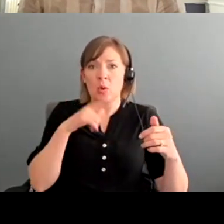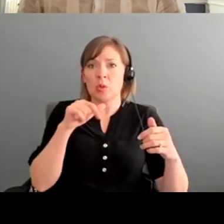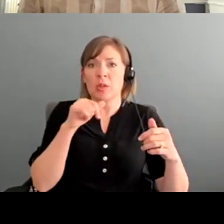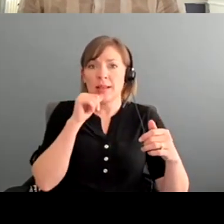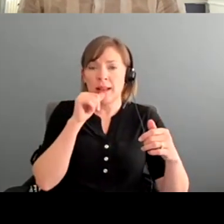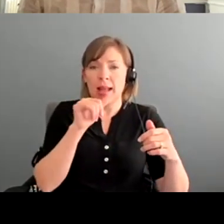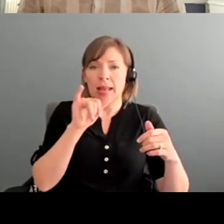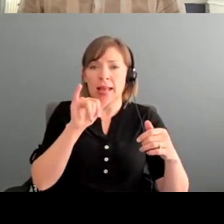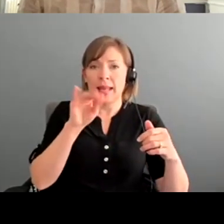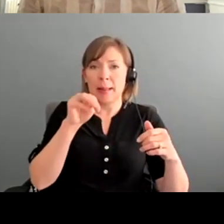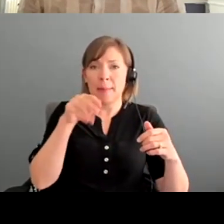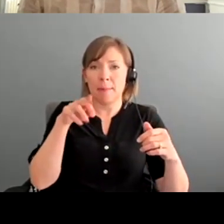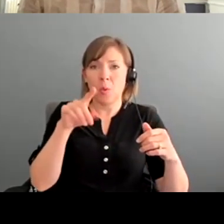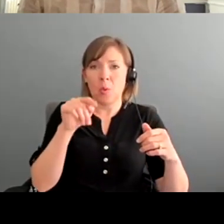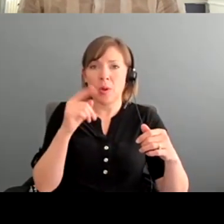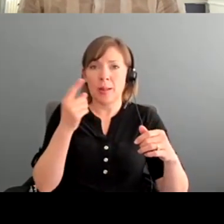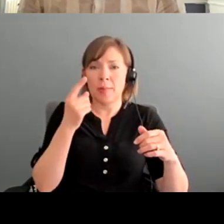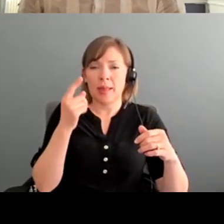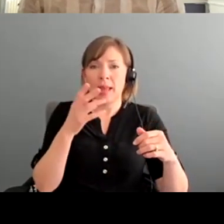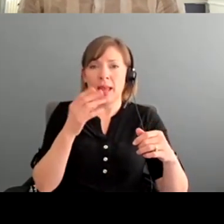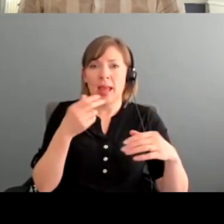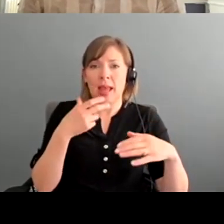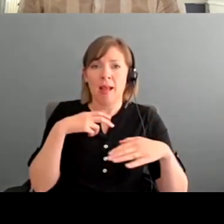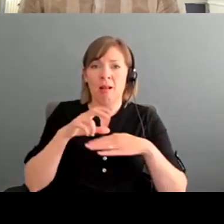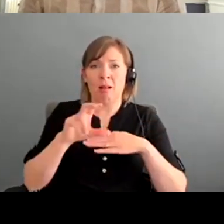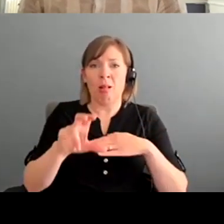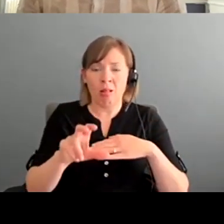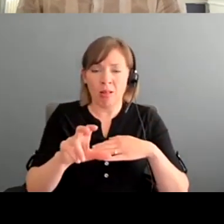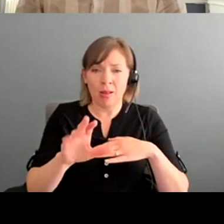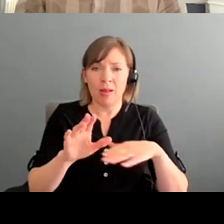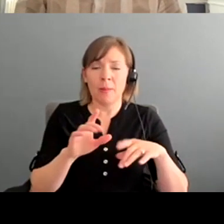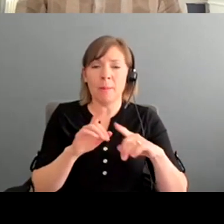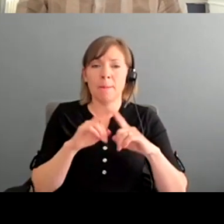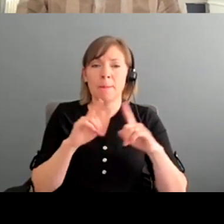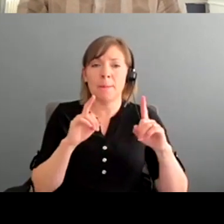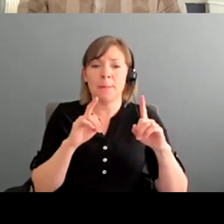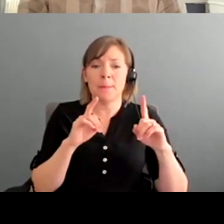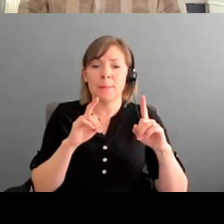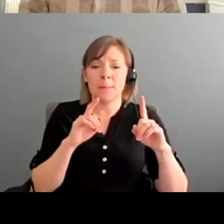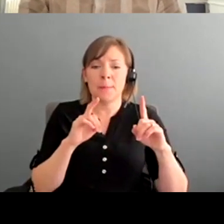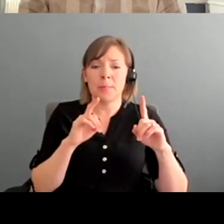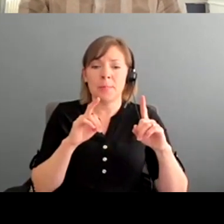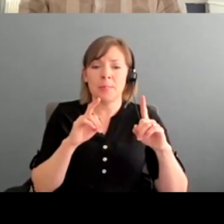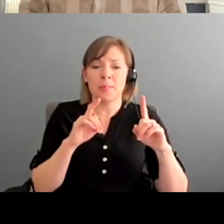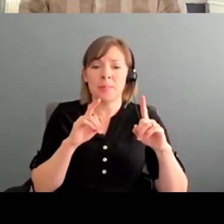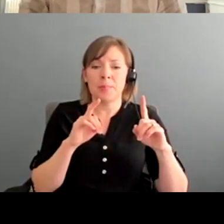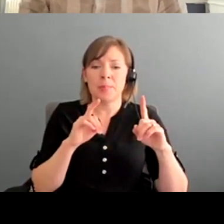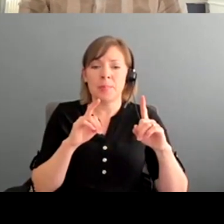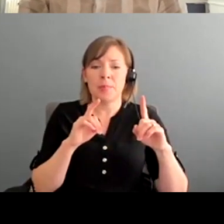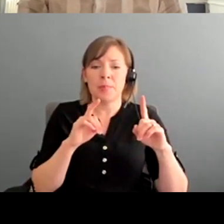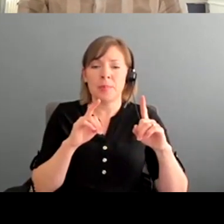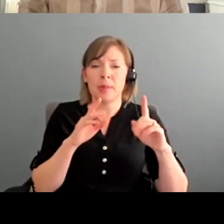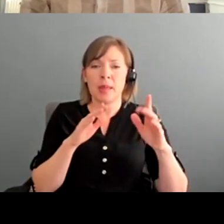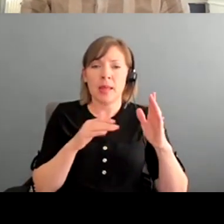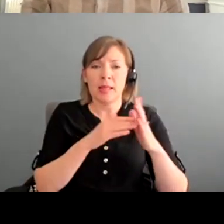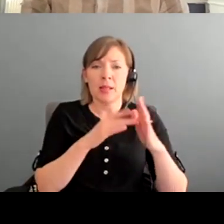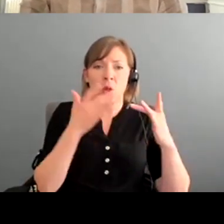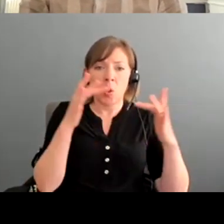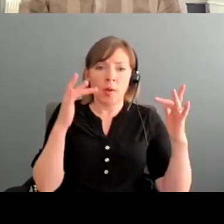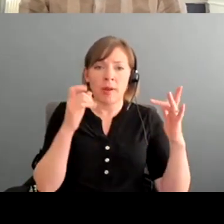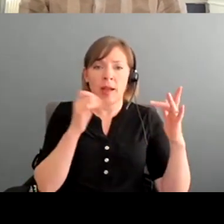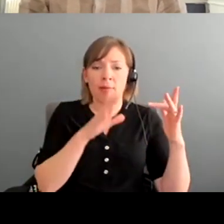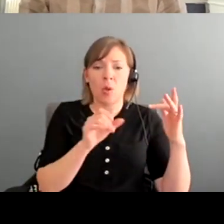import, something and kind of like flop it. They were, against the glorification of their